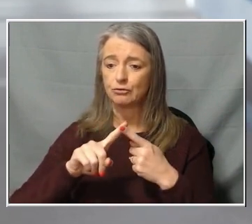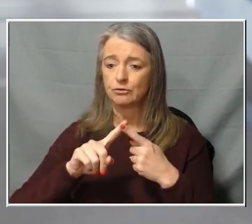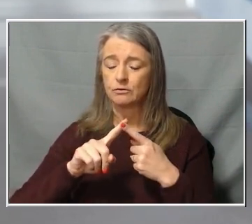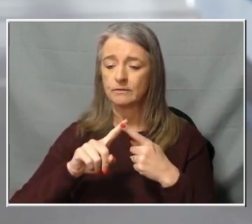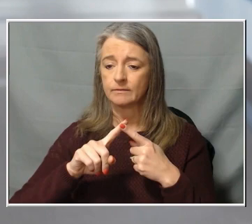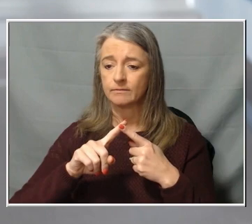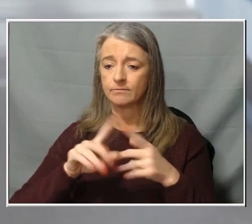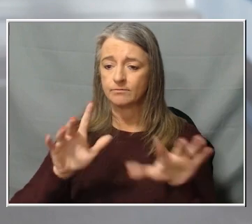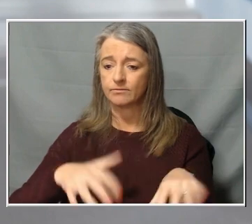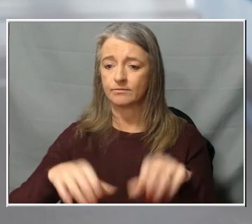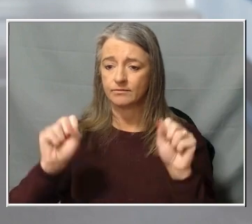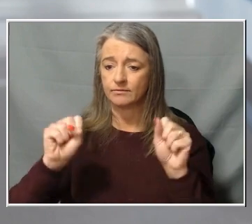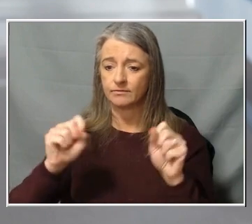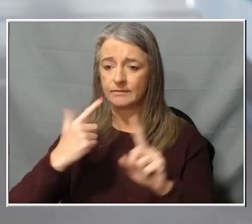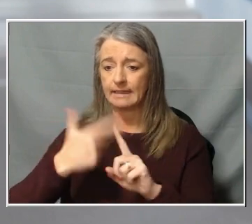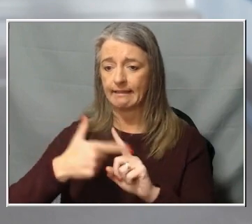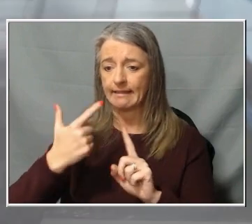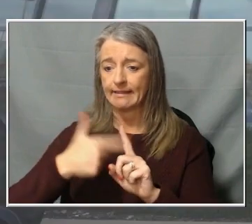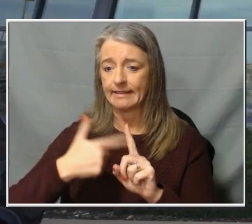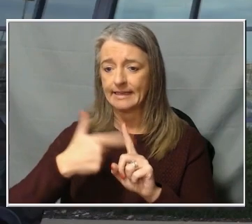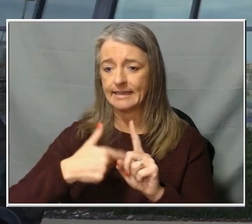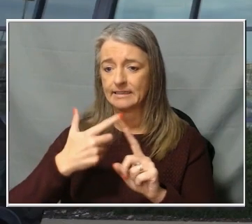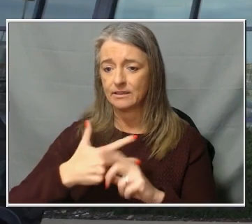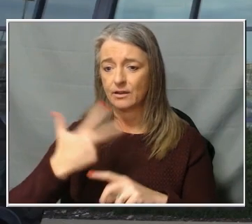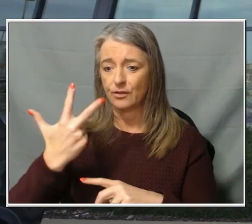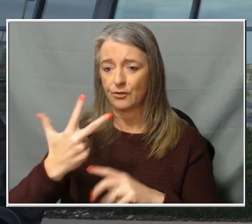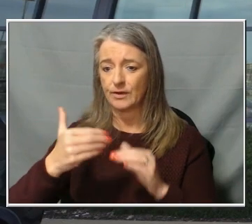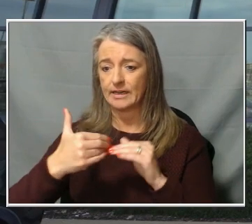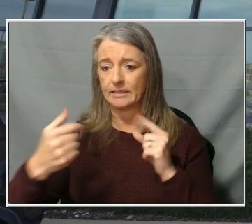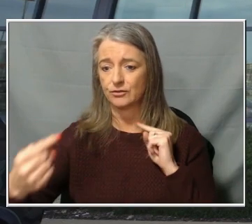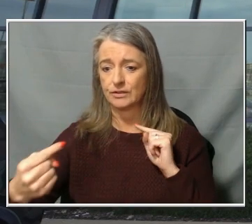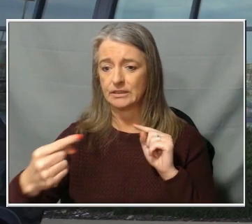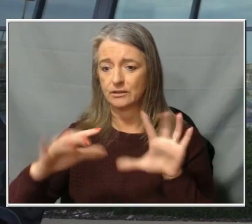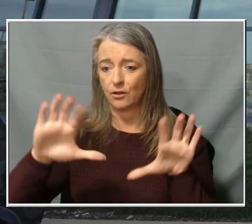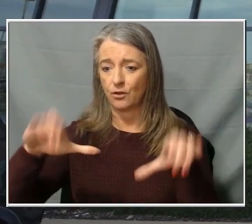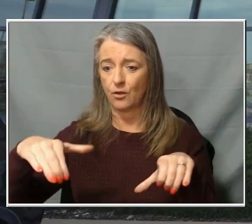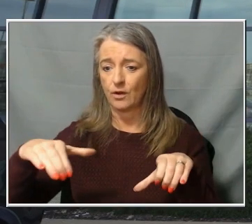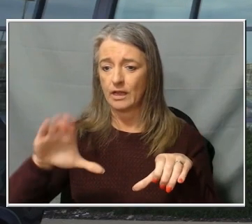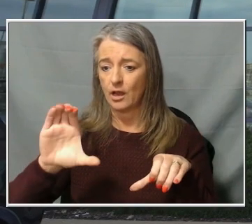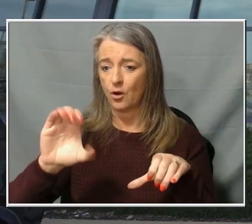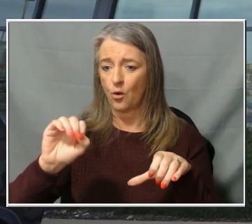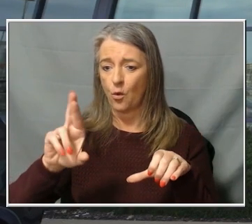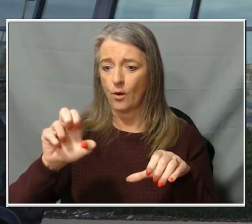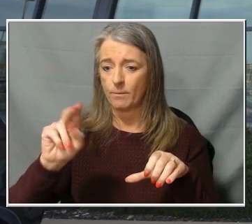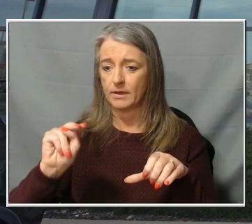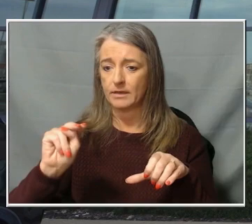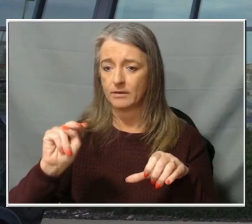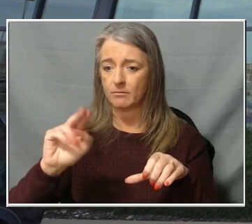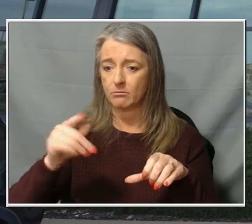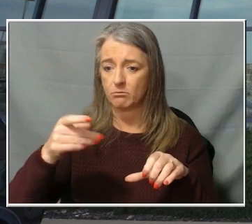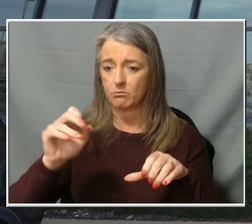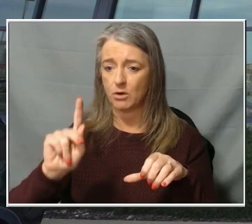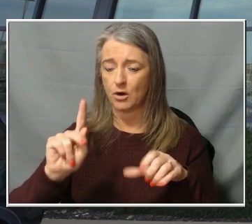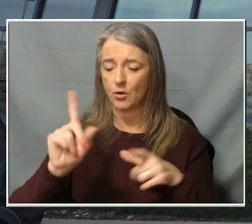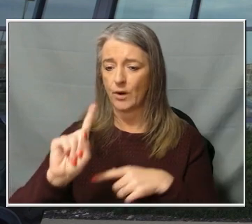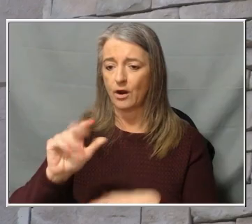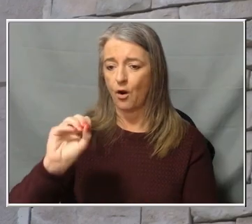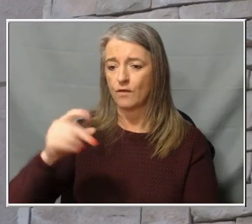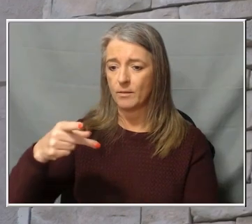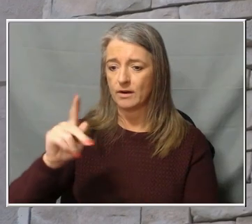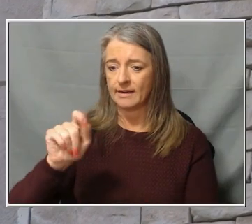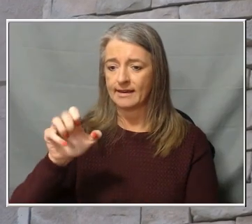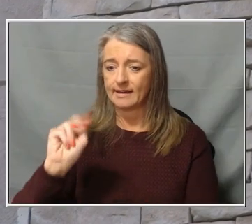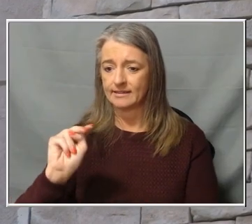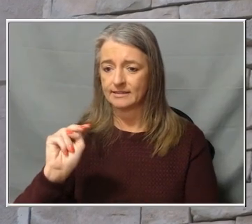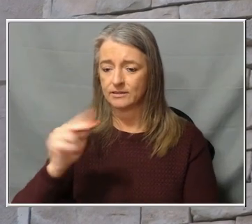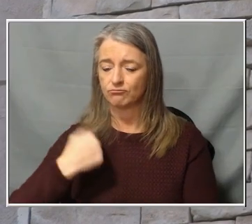take over the lease of 3 adjacent retail locations here at Corbin Park in Overland Park. And we were really excited about the